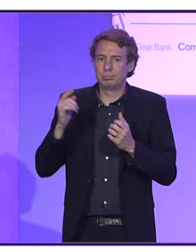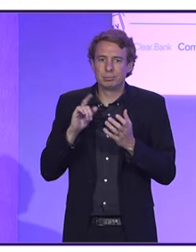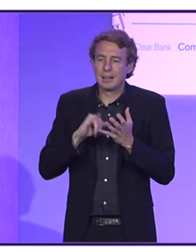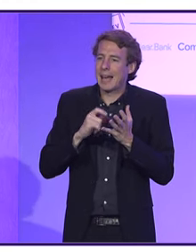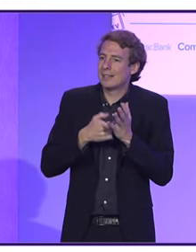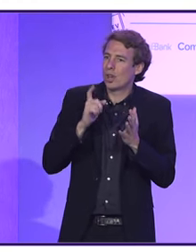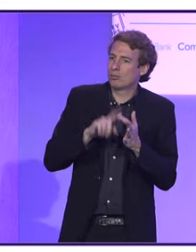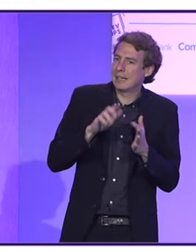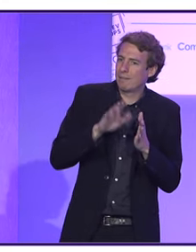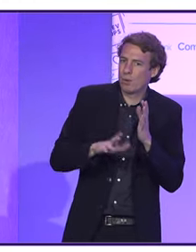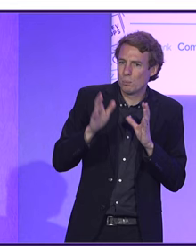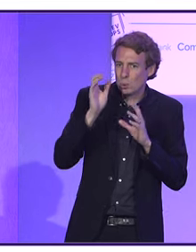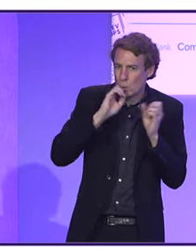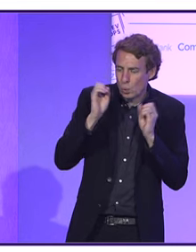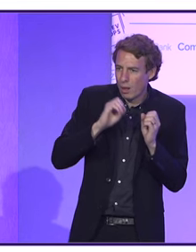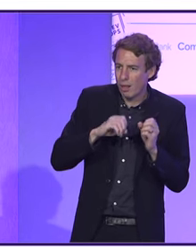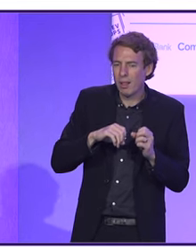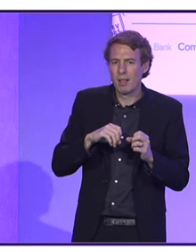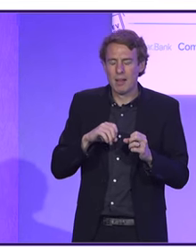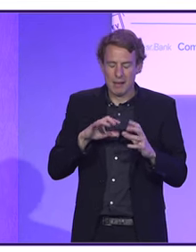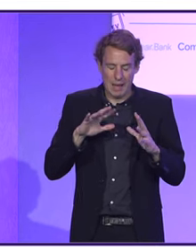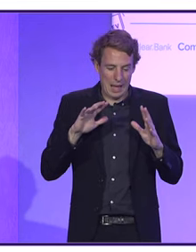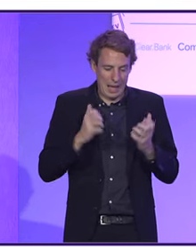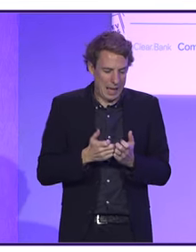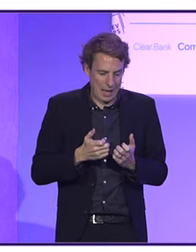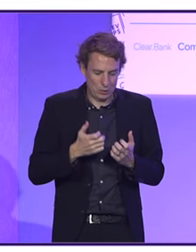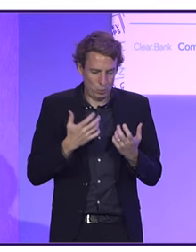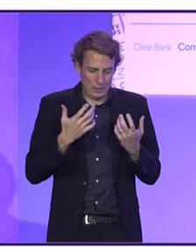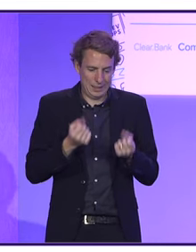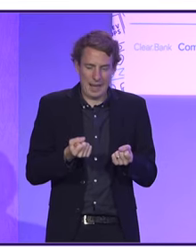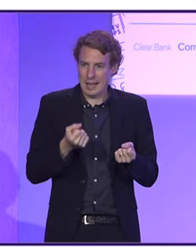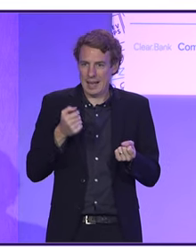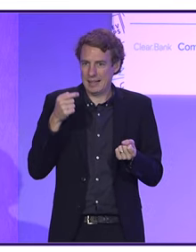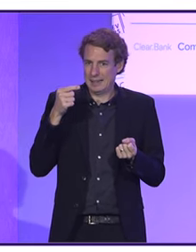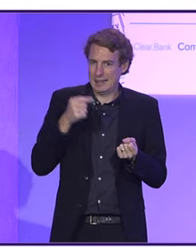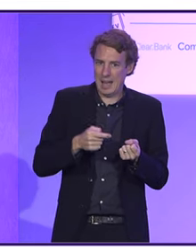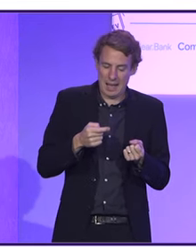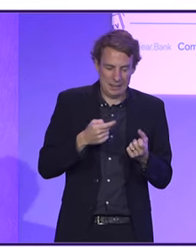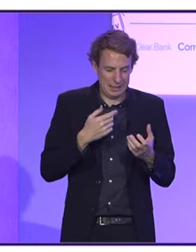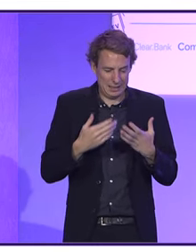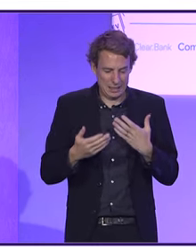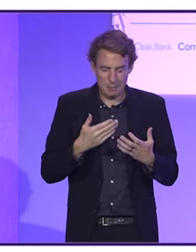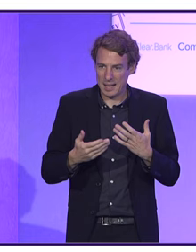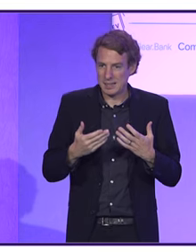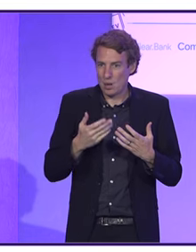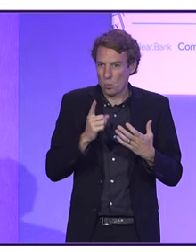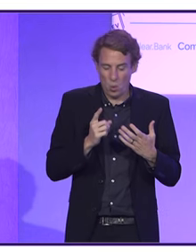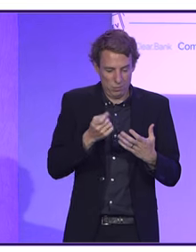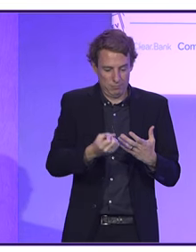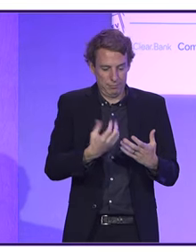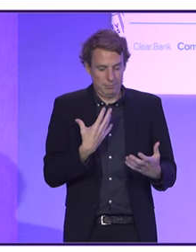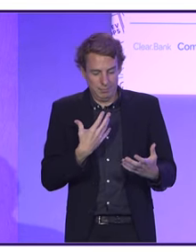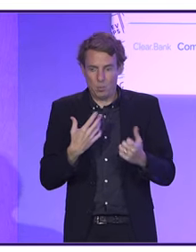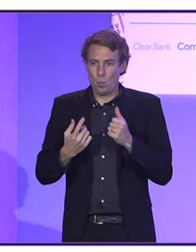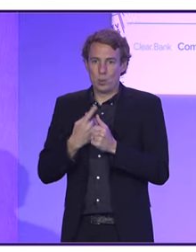in from Google, and how on earth do we get it so that no matter what's going on, we can automate it? Because as I mentioned